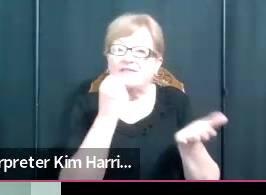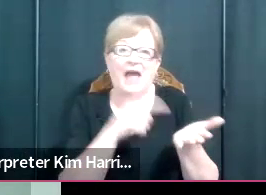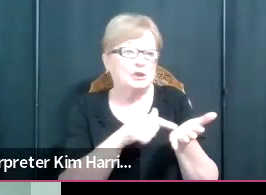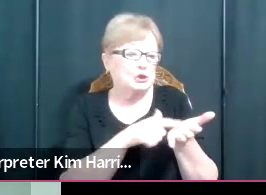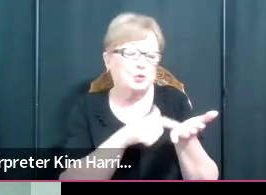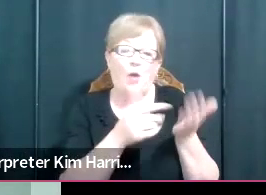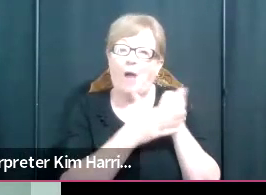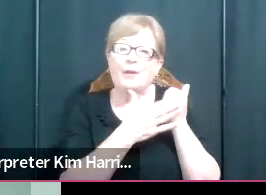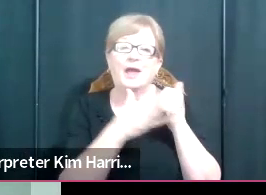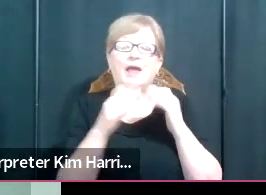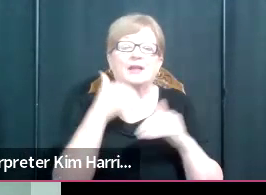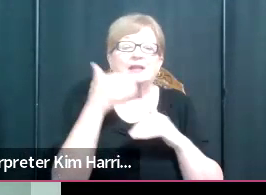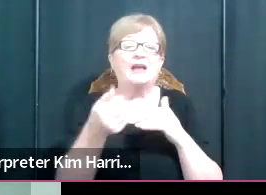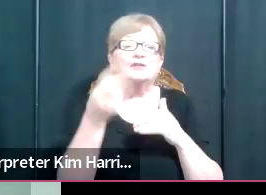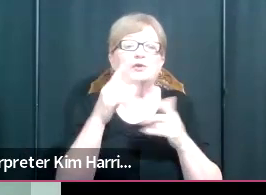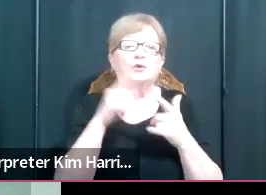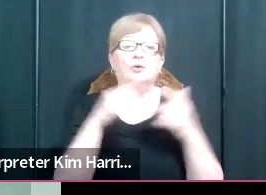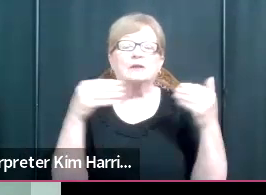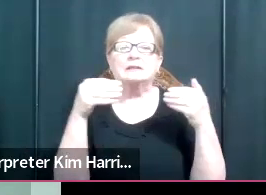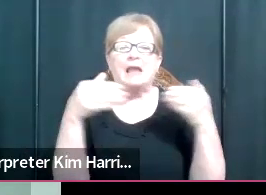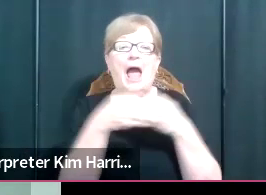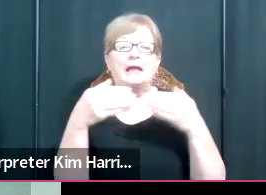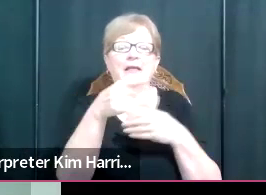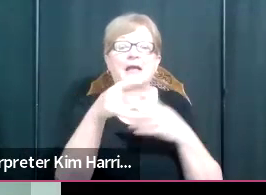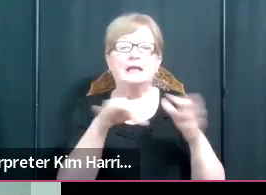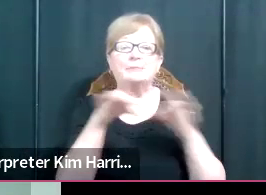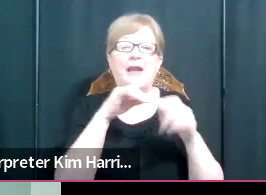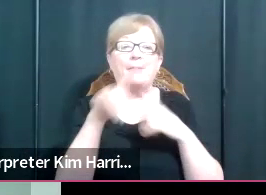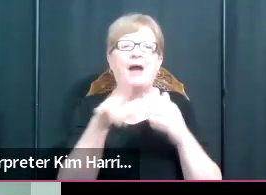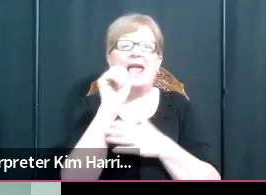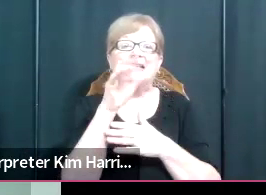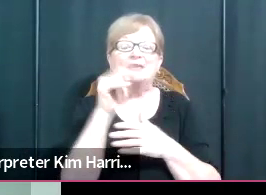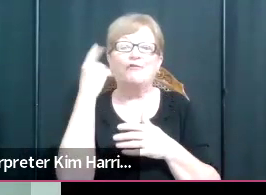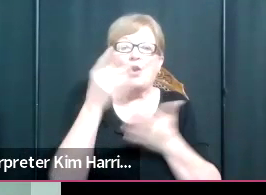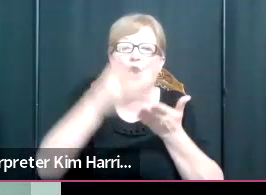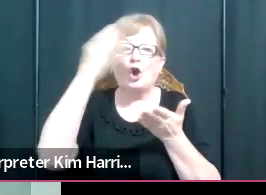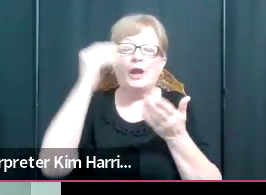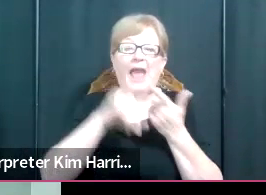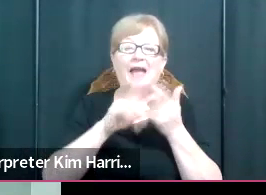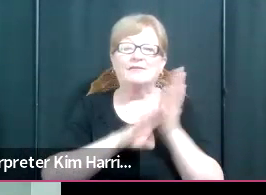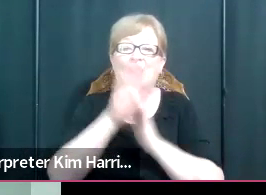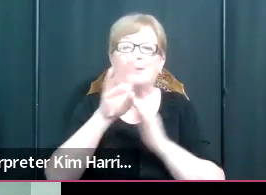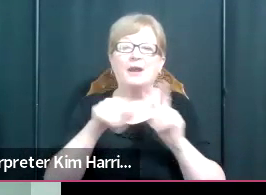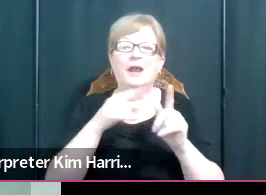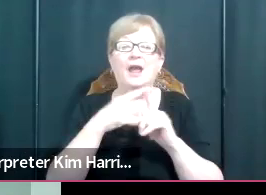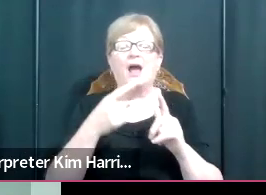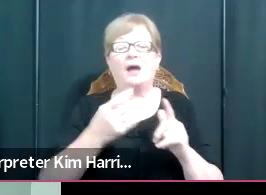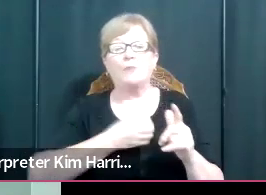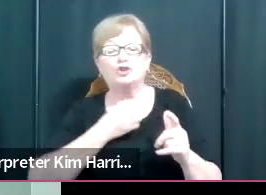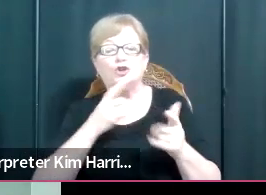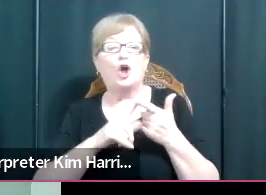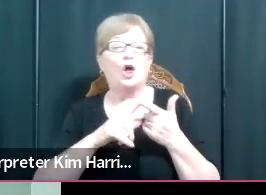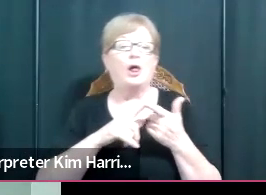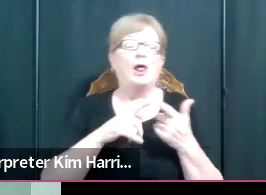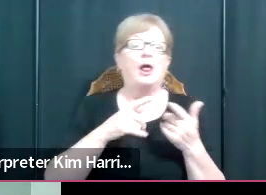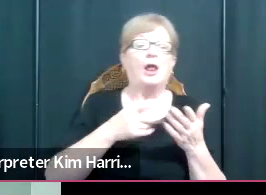We have in the next few slides here talking about AT for learning and development, including social emotional learning, some seating options,